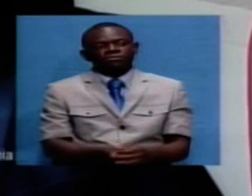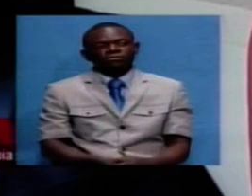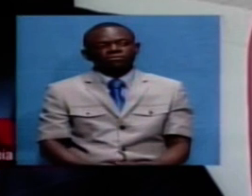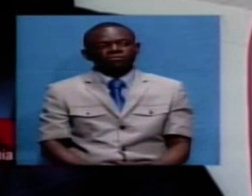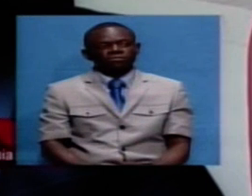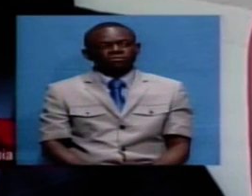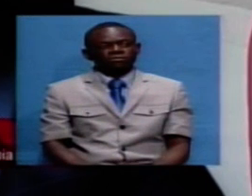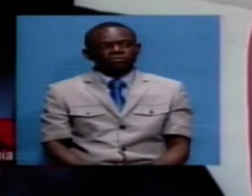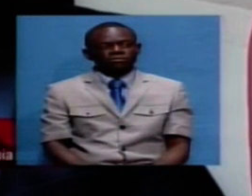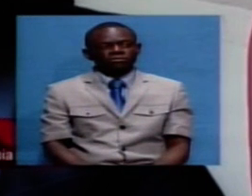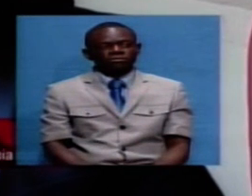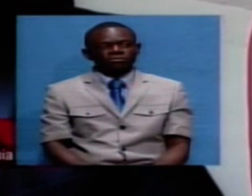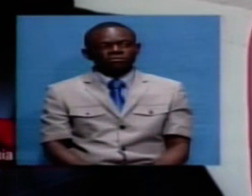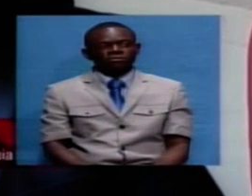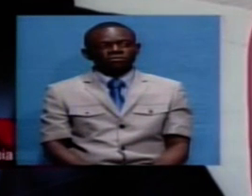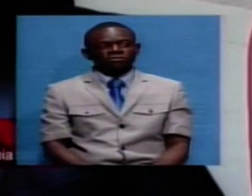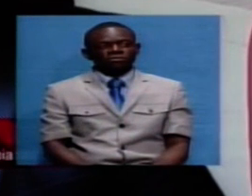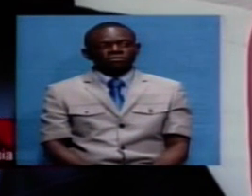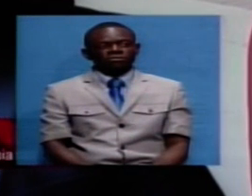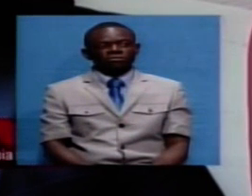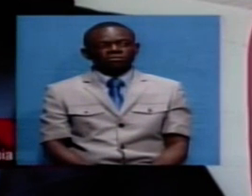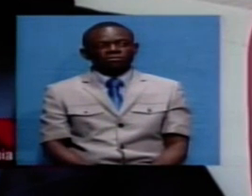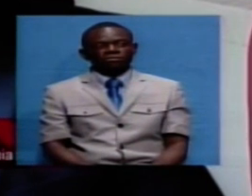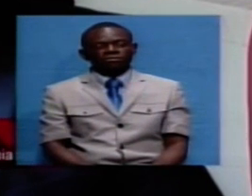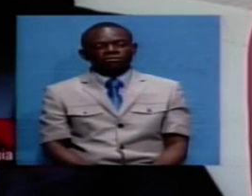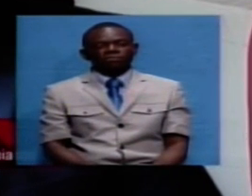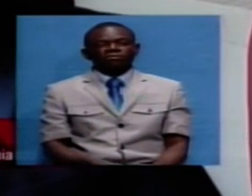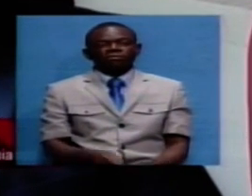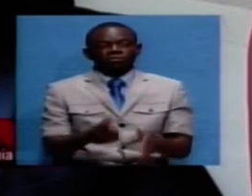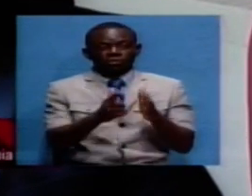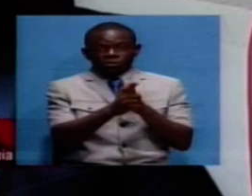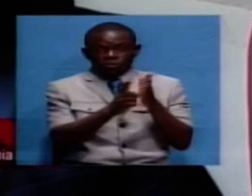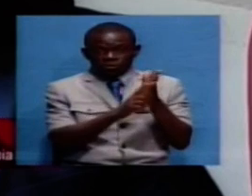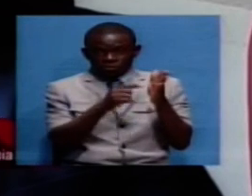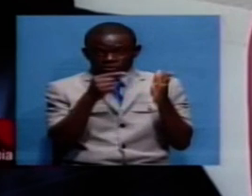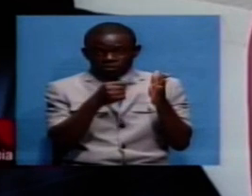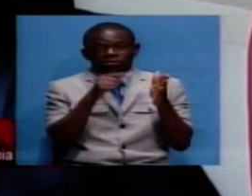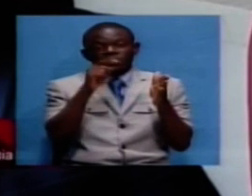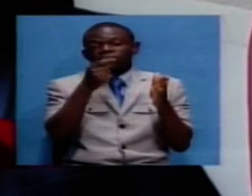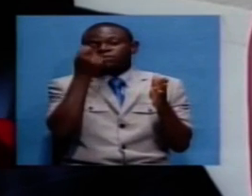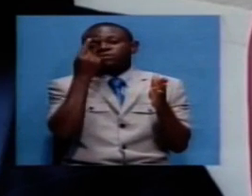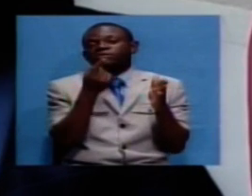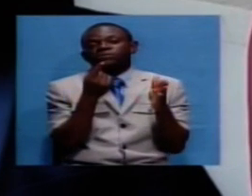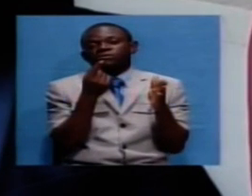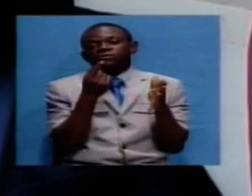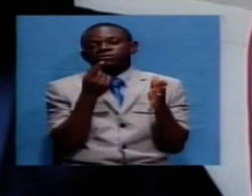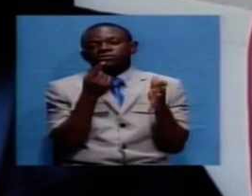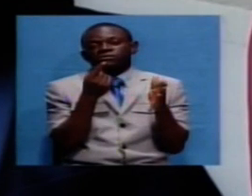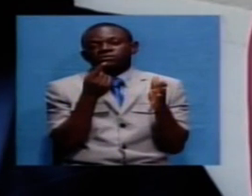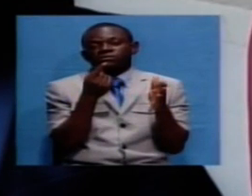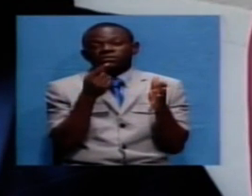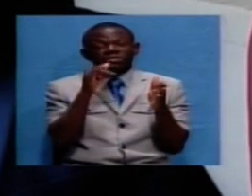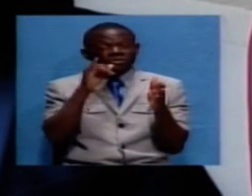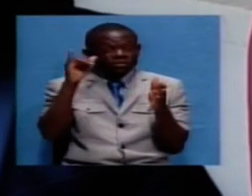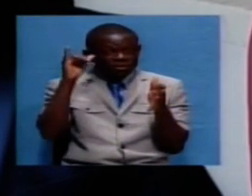understanding of the law is that yesterday the president did not, for example, declare a state